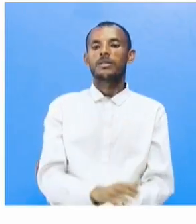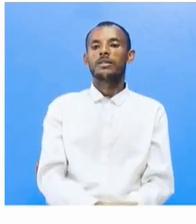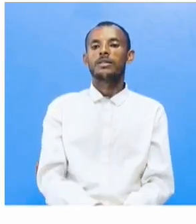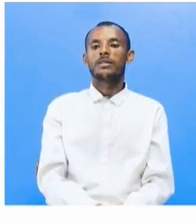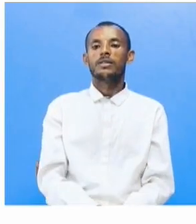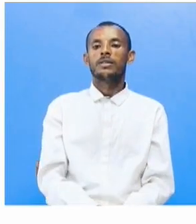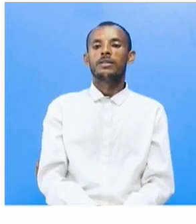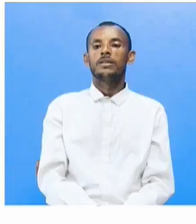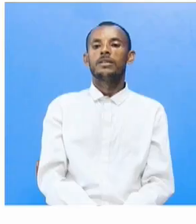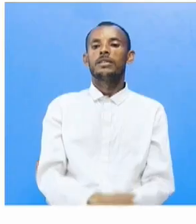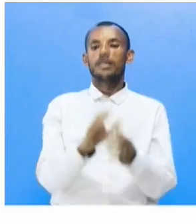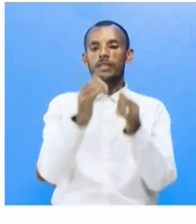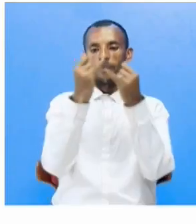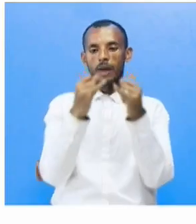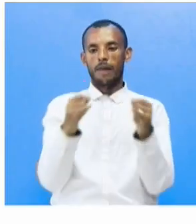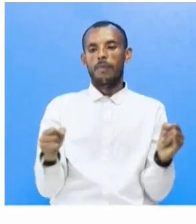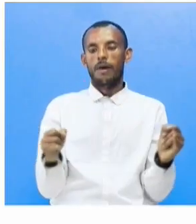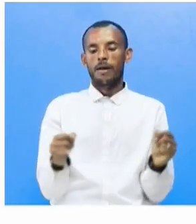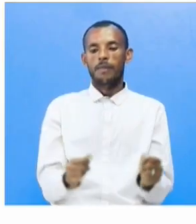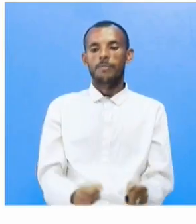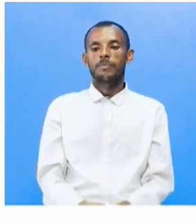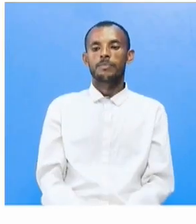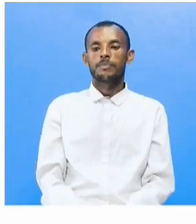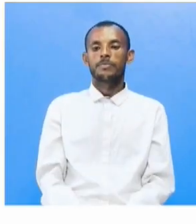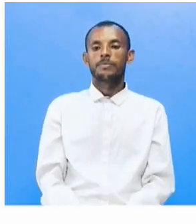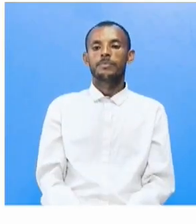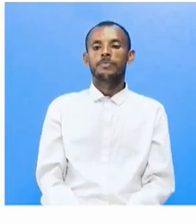30,000 divided by